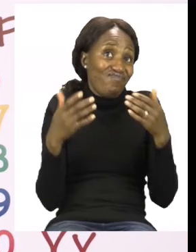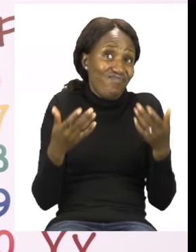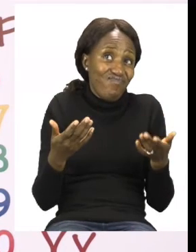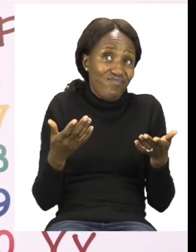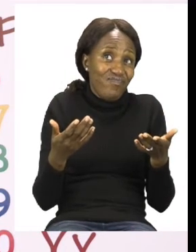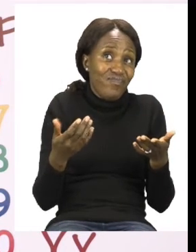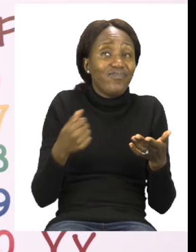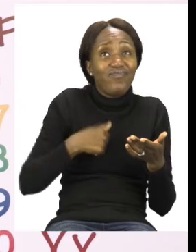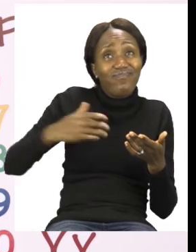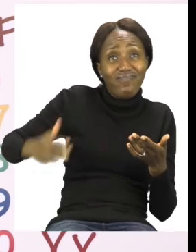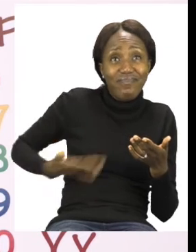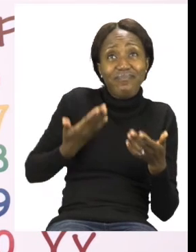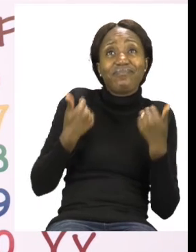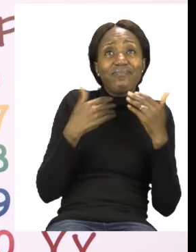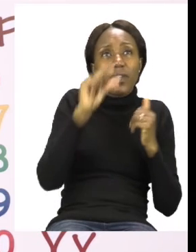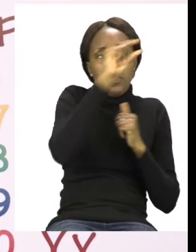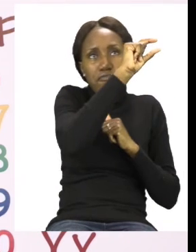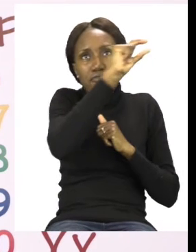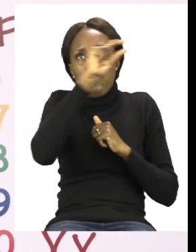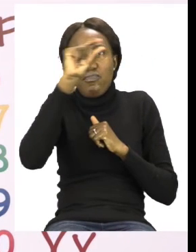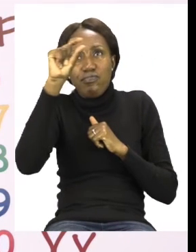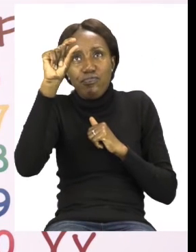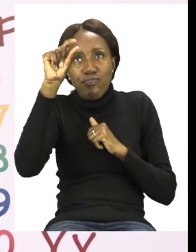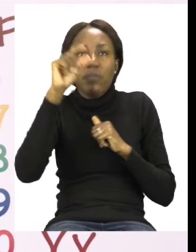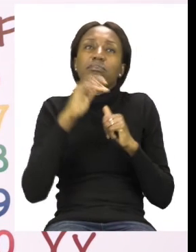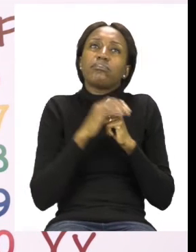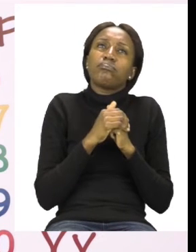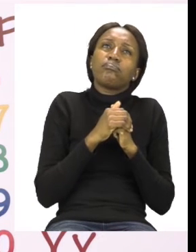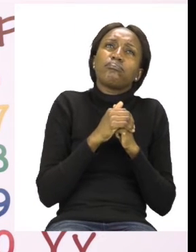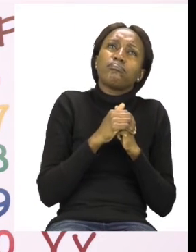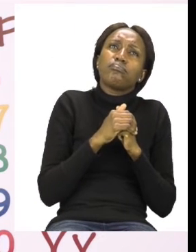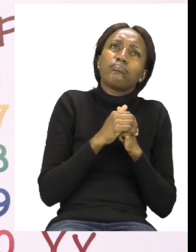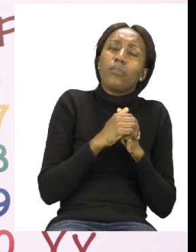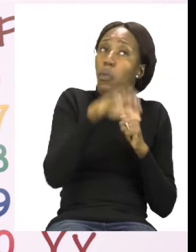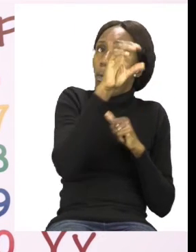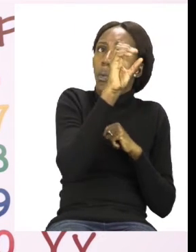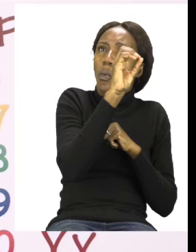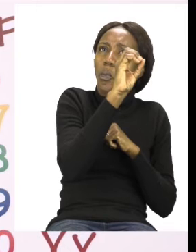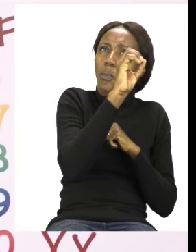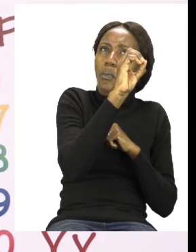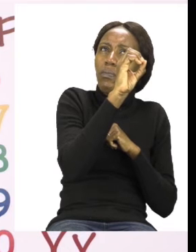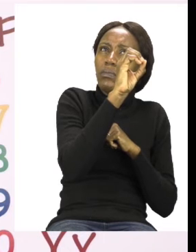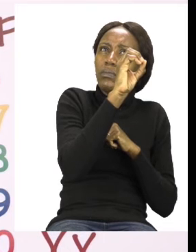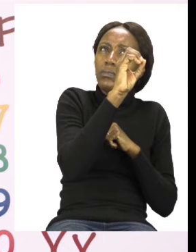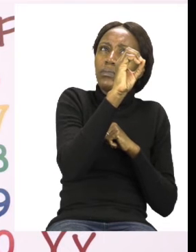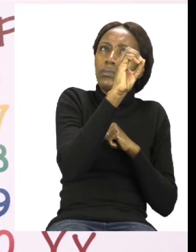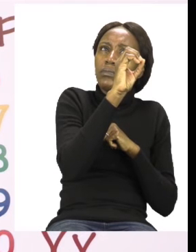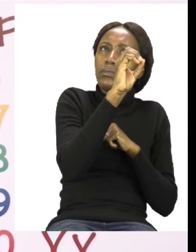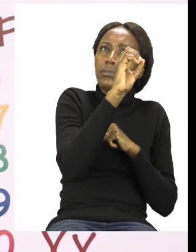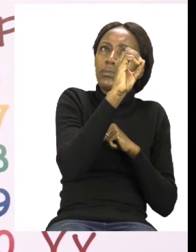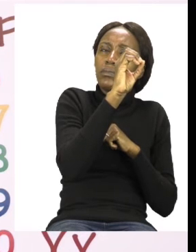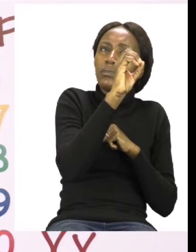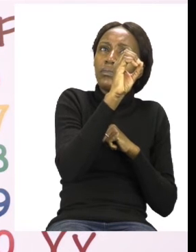start searching looking across. The first one is an o, and now I have to find a